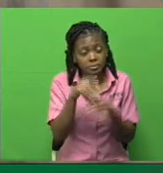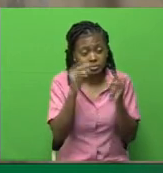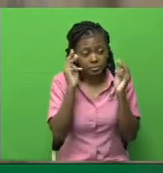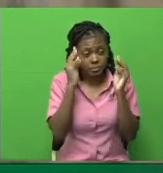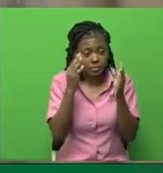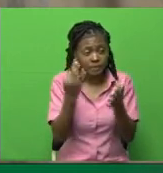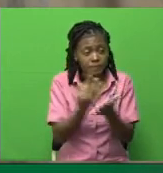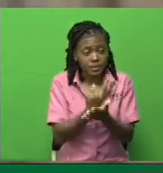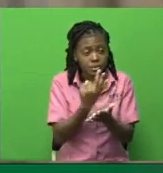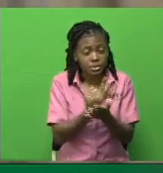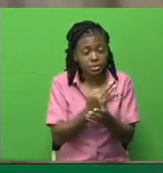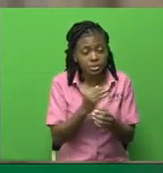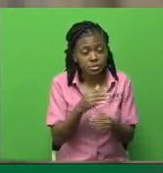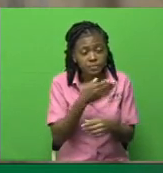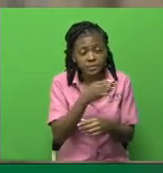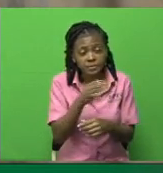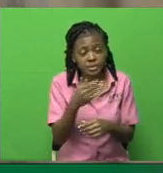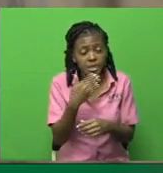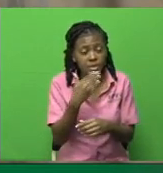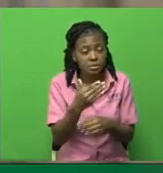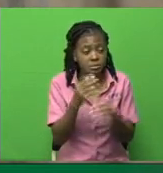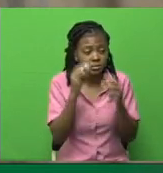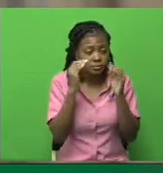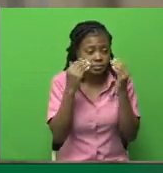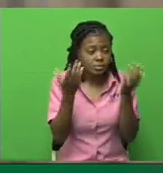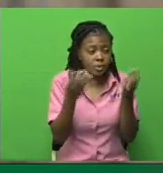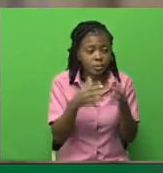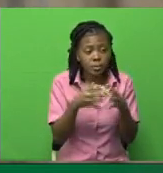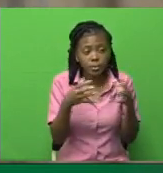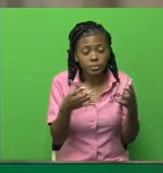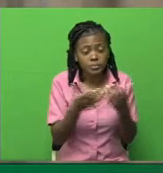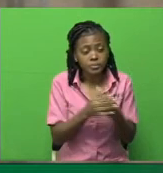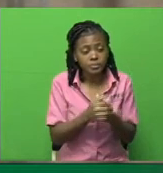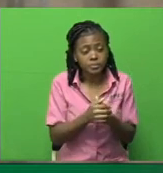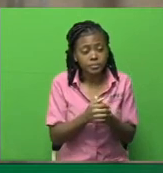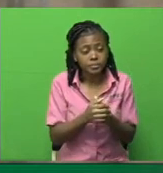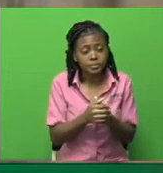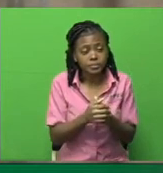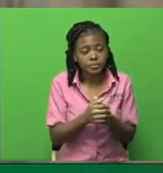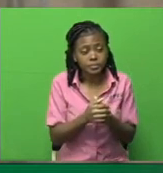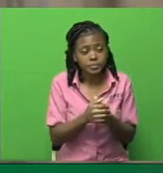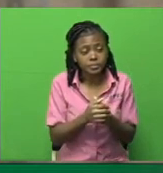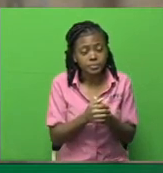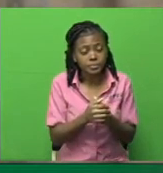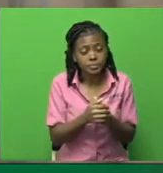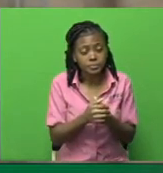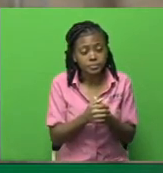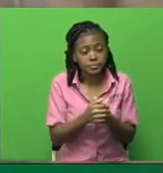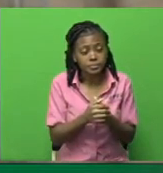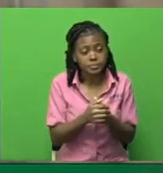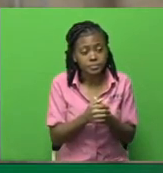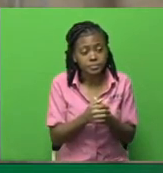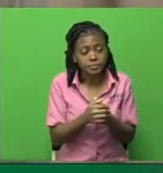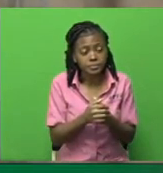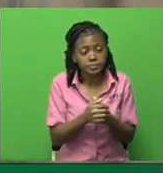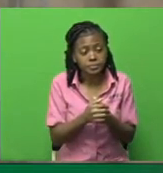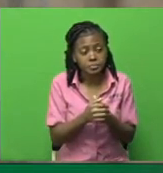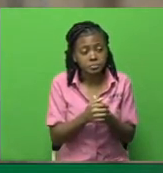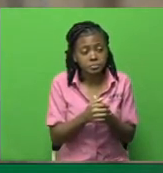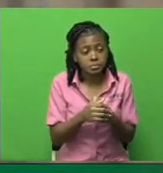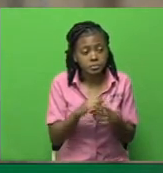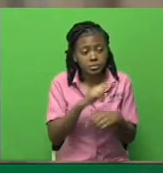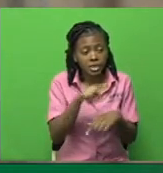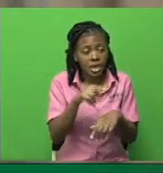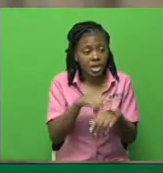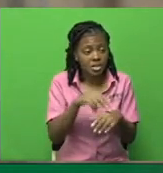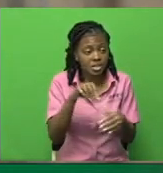Northeast for the longest while and that is what is the rate in terms of the natural gas that is being sold